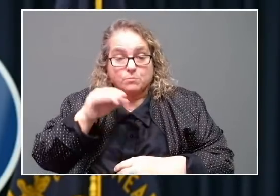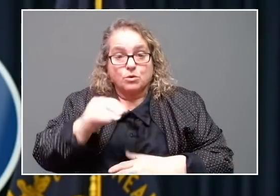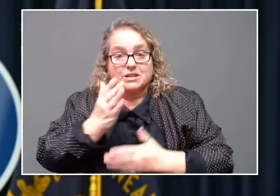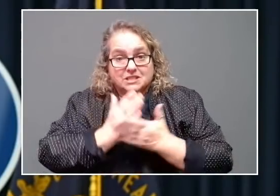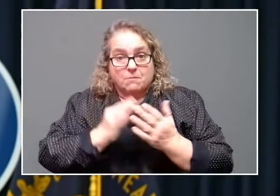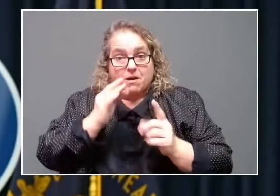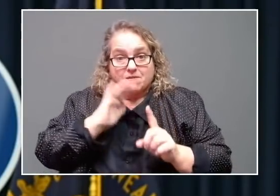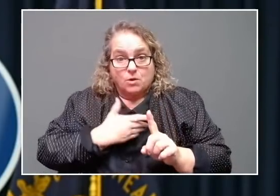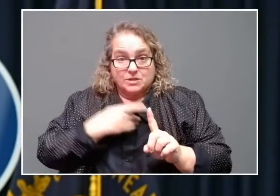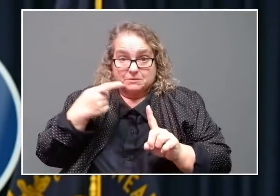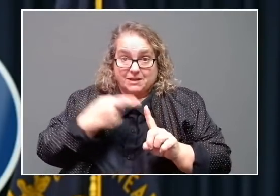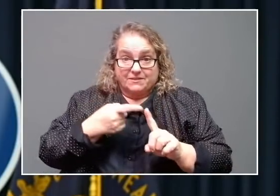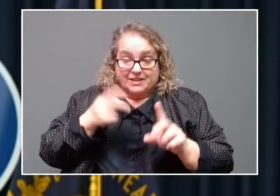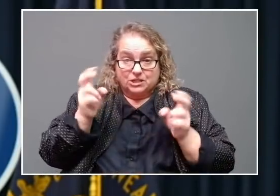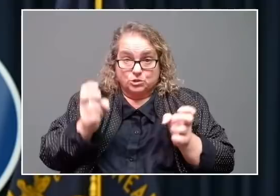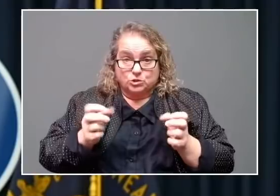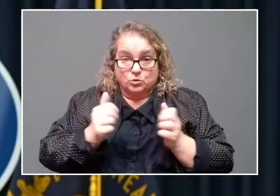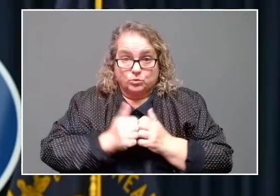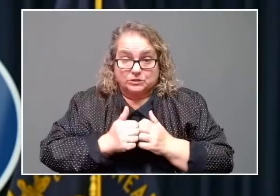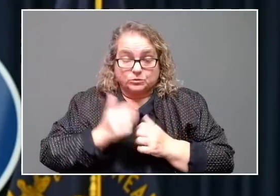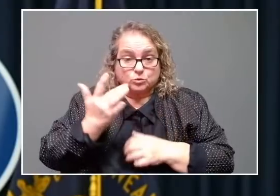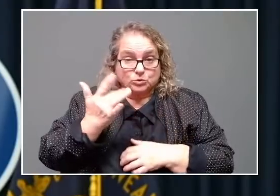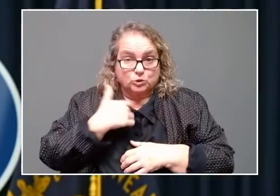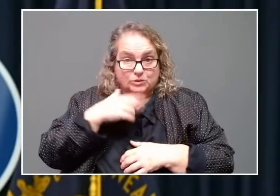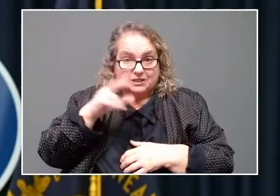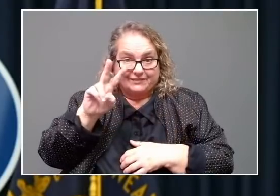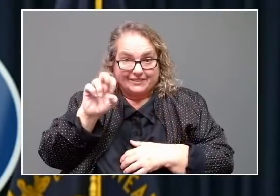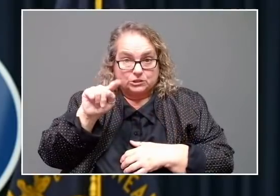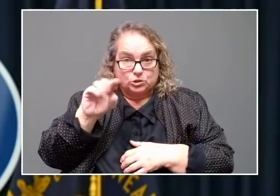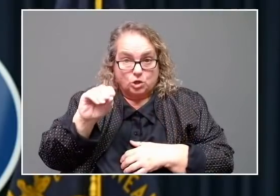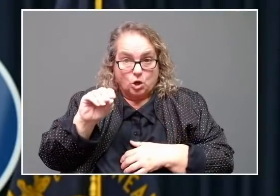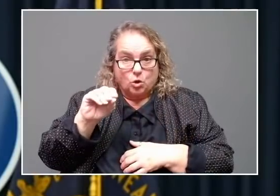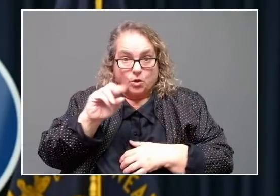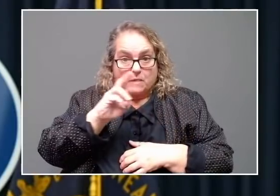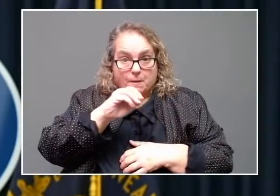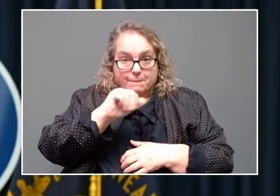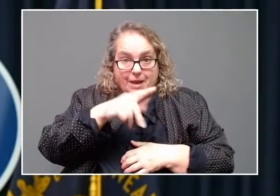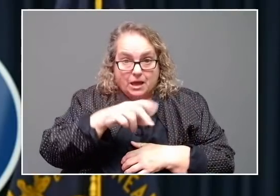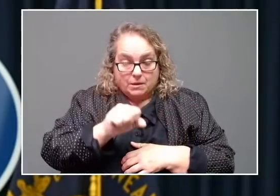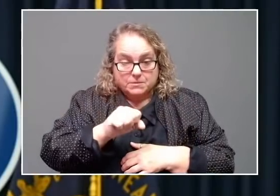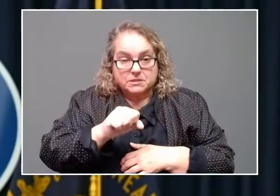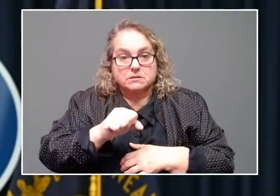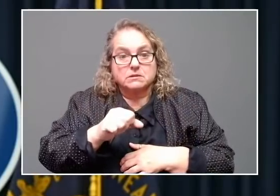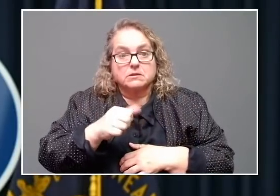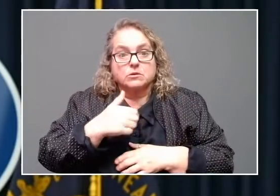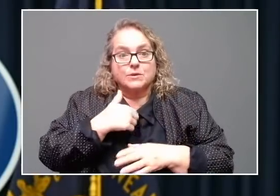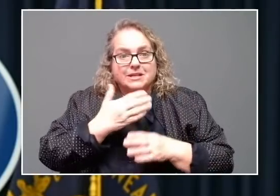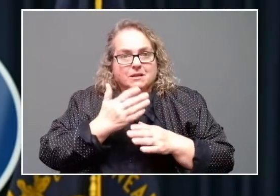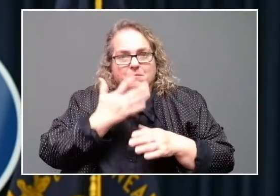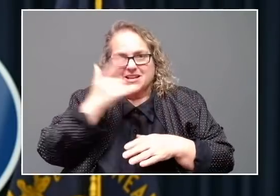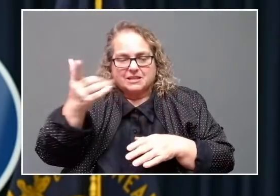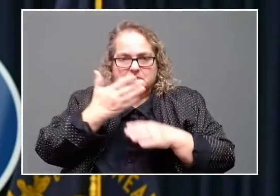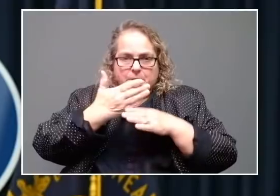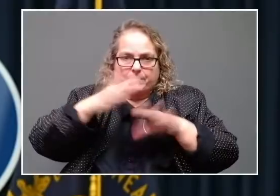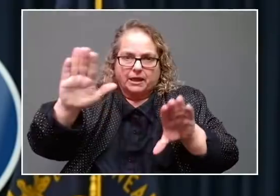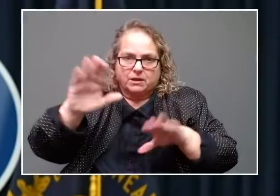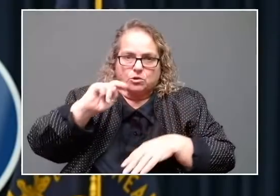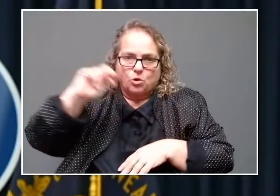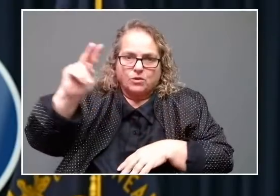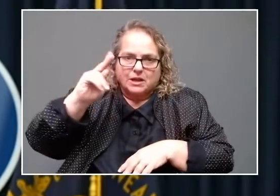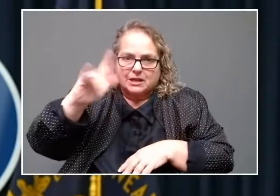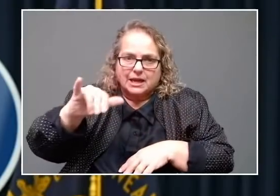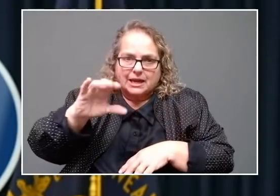issues within the veto statements themselves, splitting of some northern Kentucky counties, of